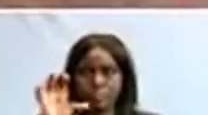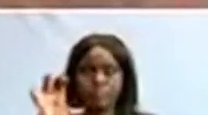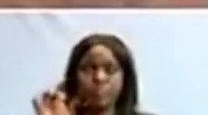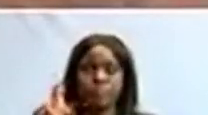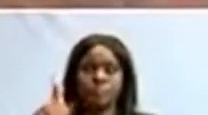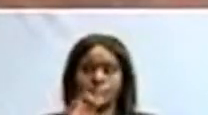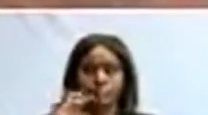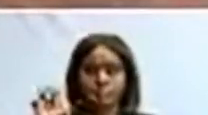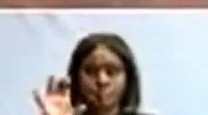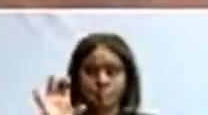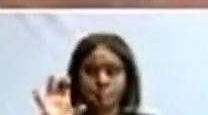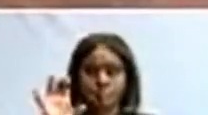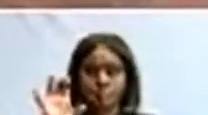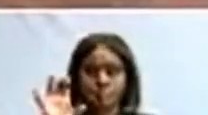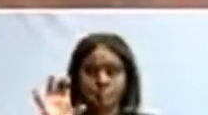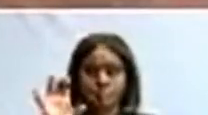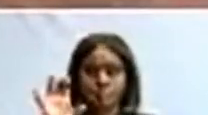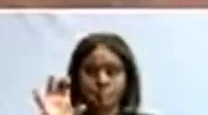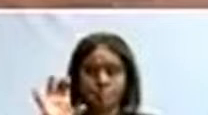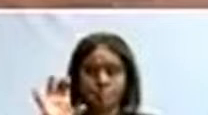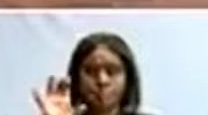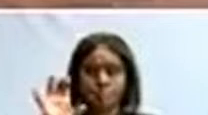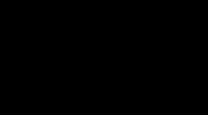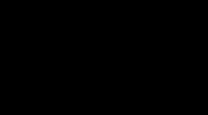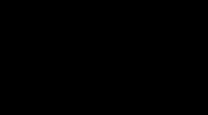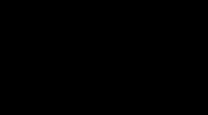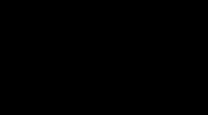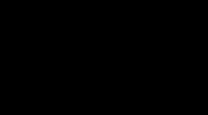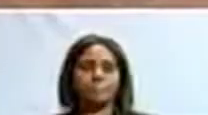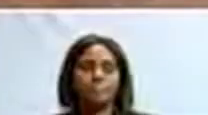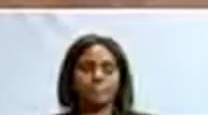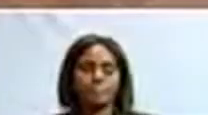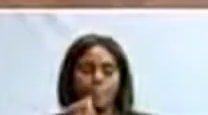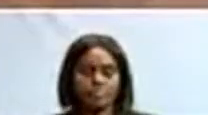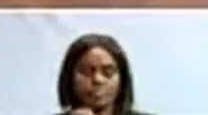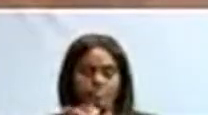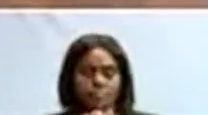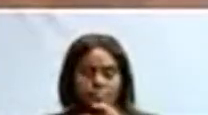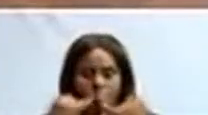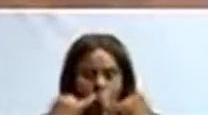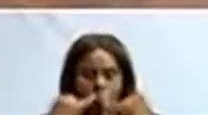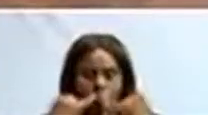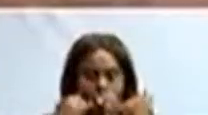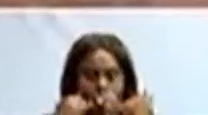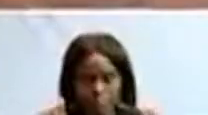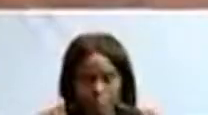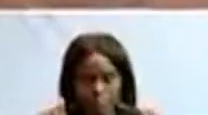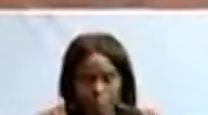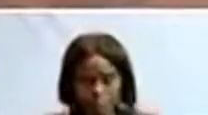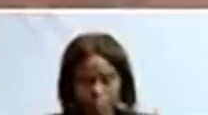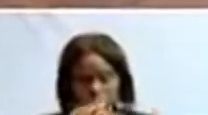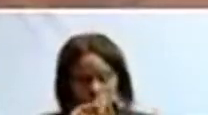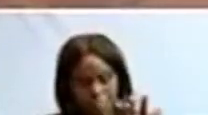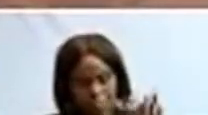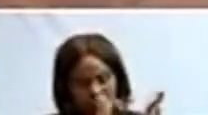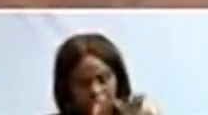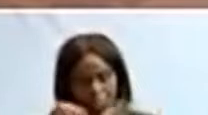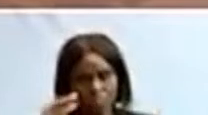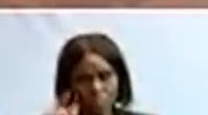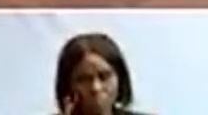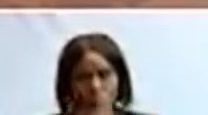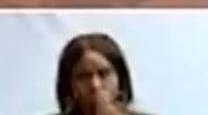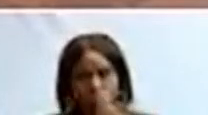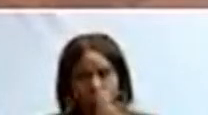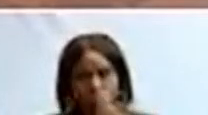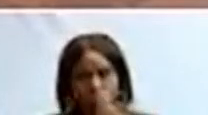province planning of to act in updating the general layout plan of the